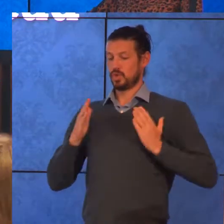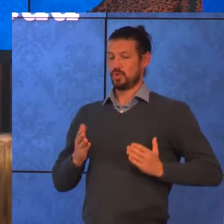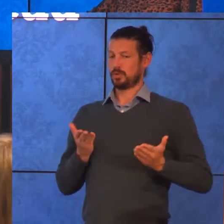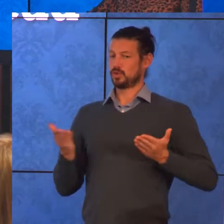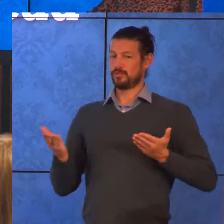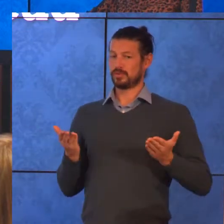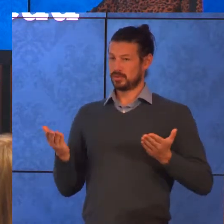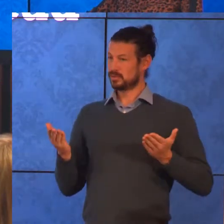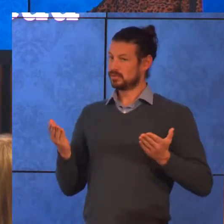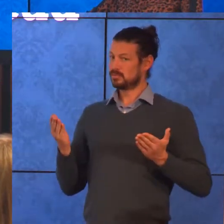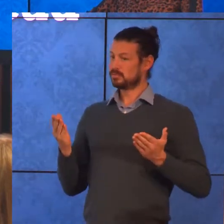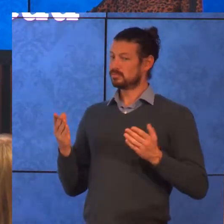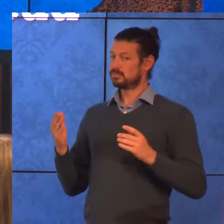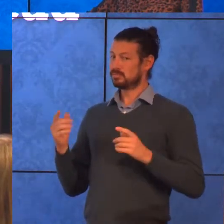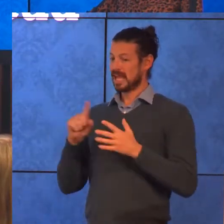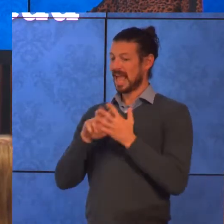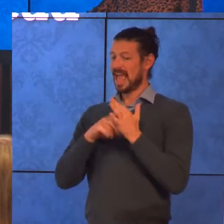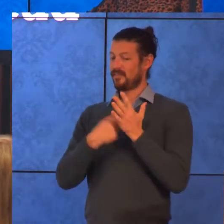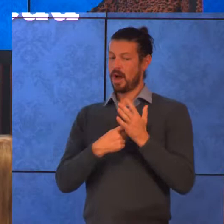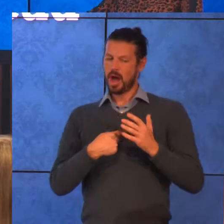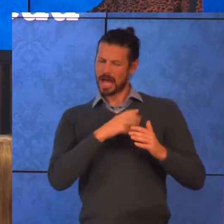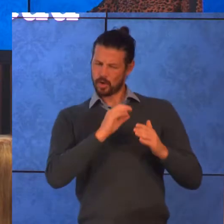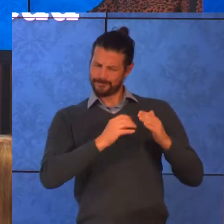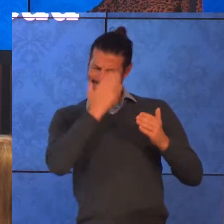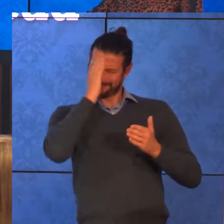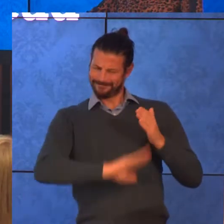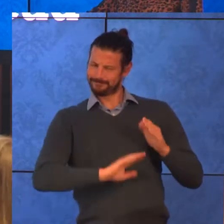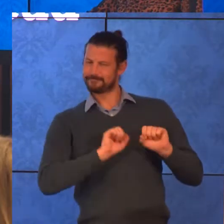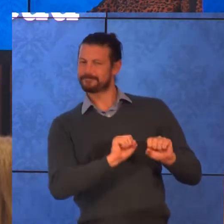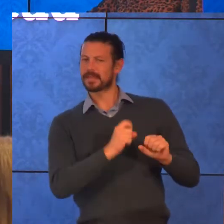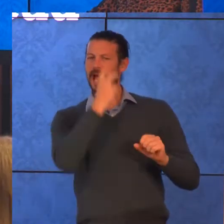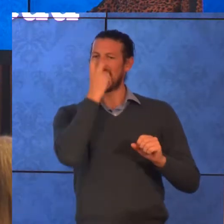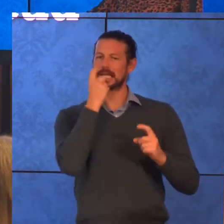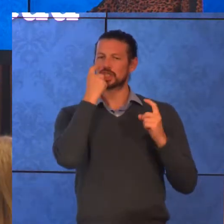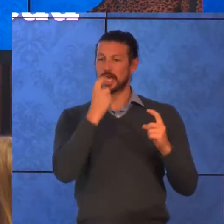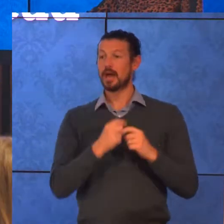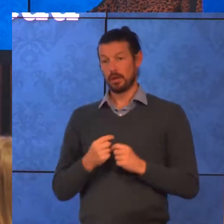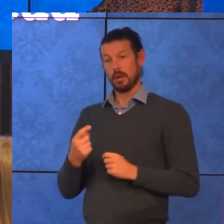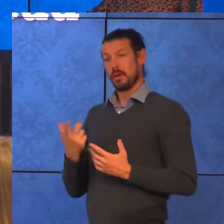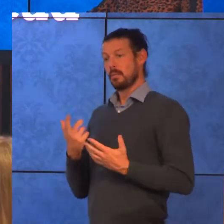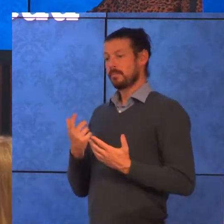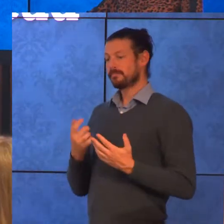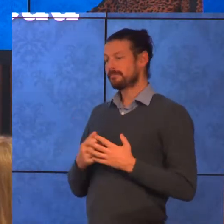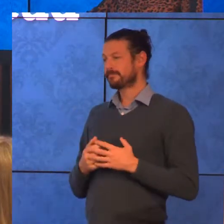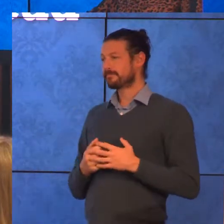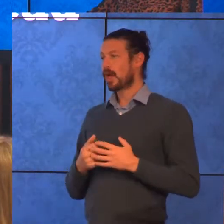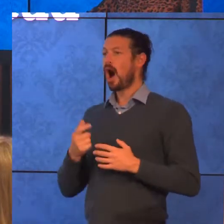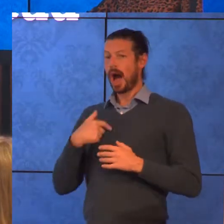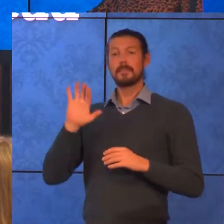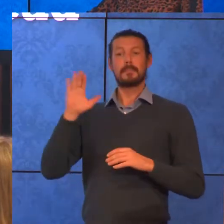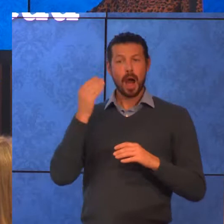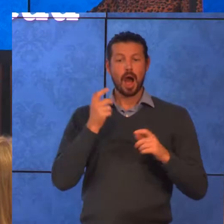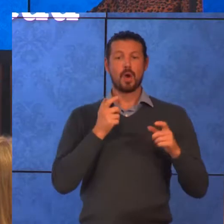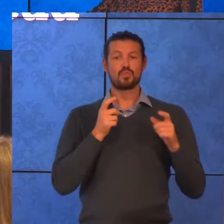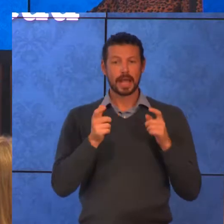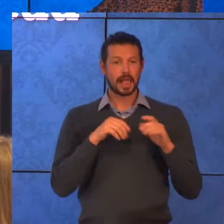space. I'm not an expert on what's in the Aged Care Act, but I certainly feel, as somebody who's regulated in a number of